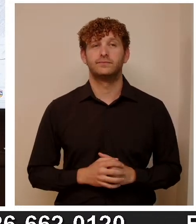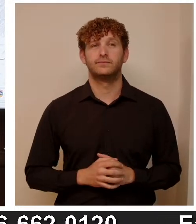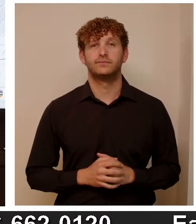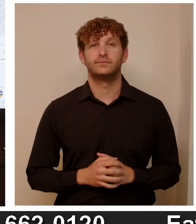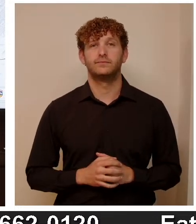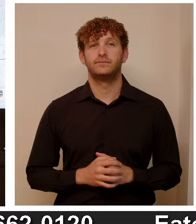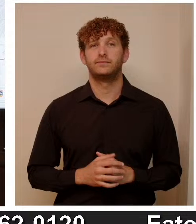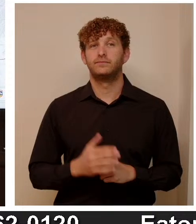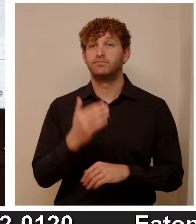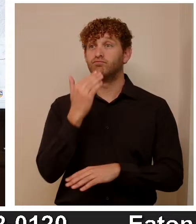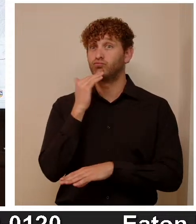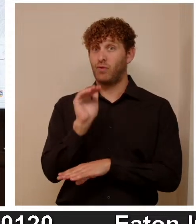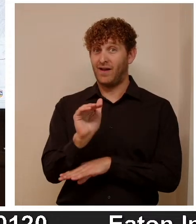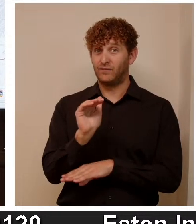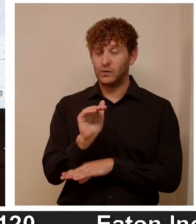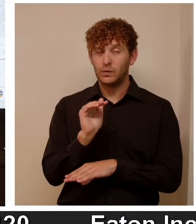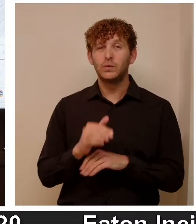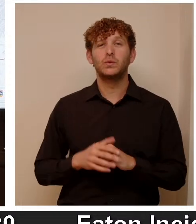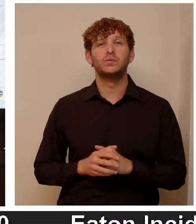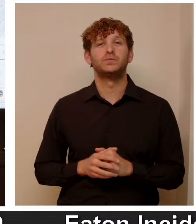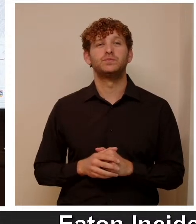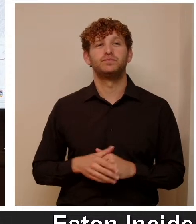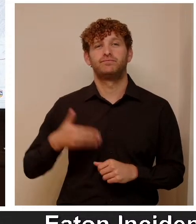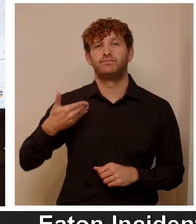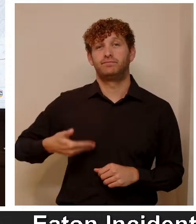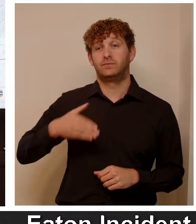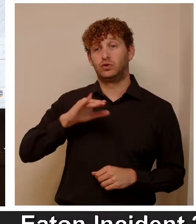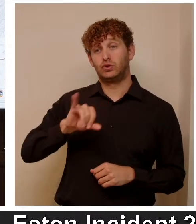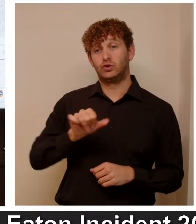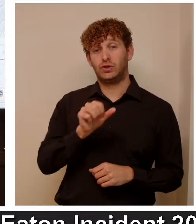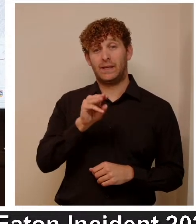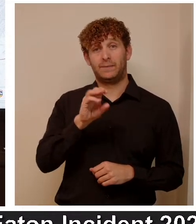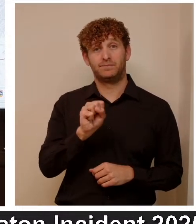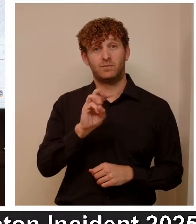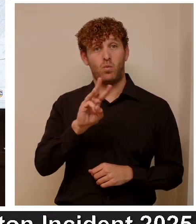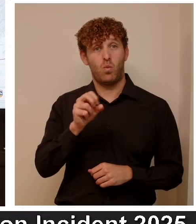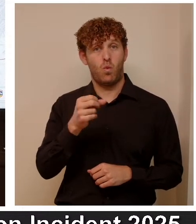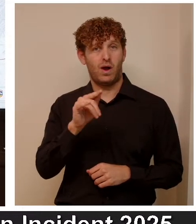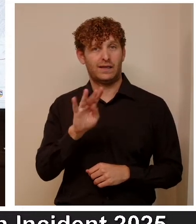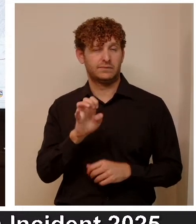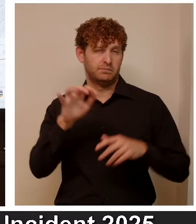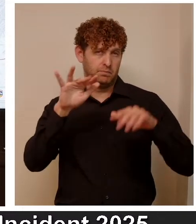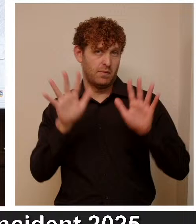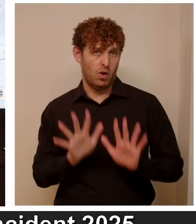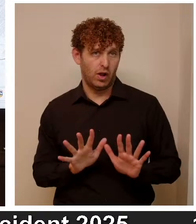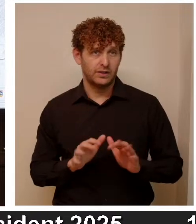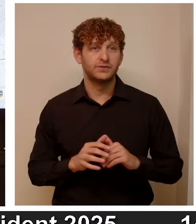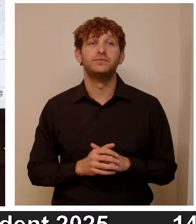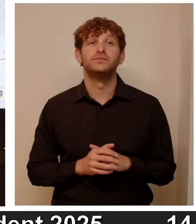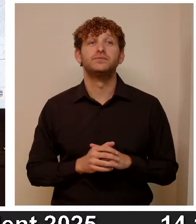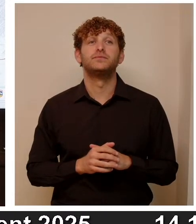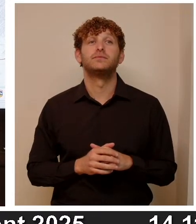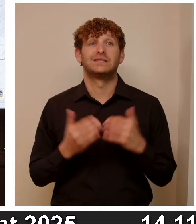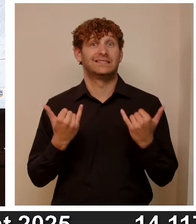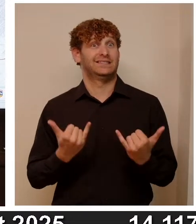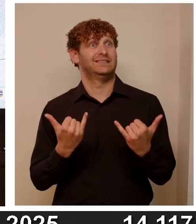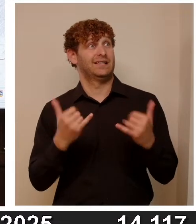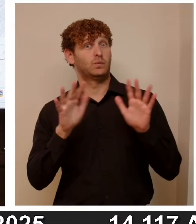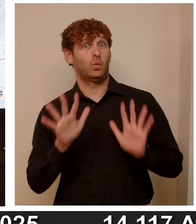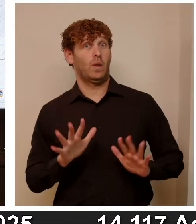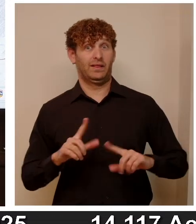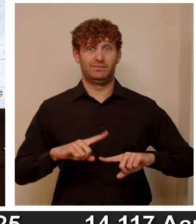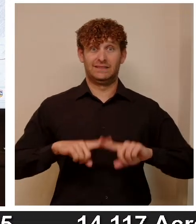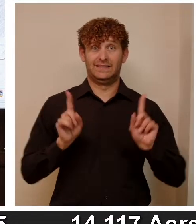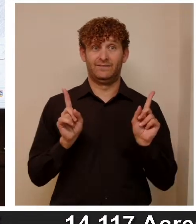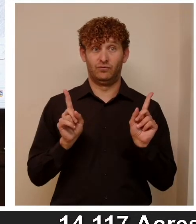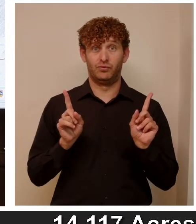Good afternoon, everyone. James White, Instant Meteorologist. Today was a little bit different on the fire. It was really obvious.